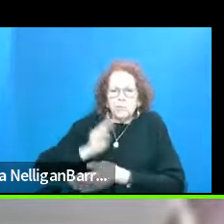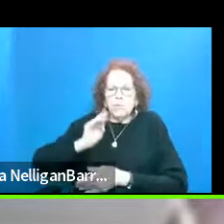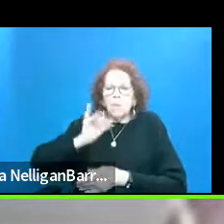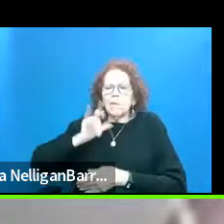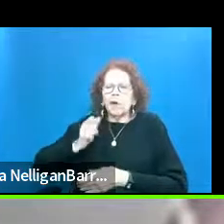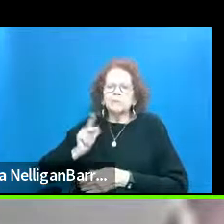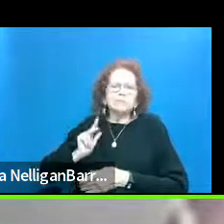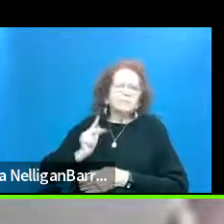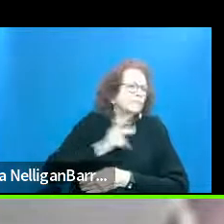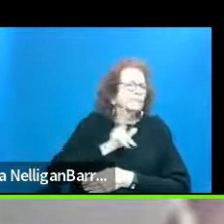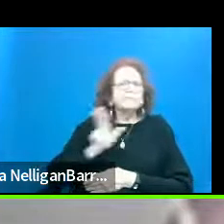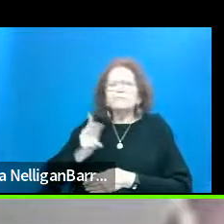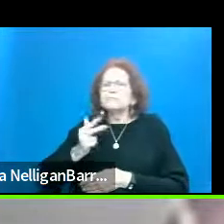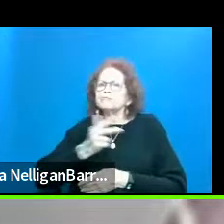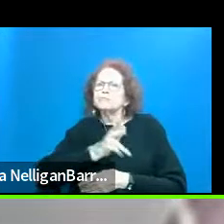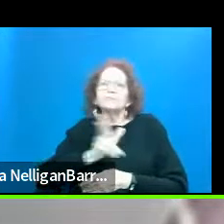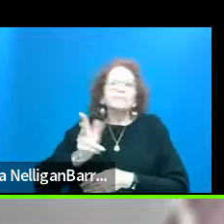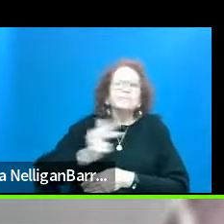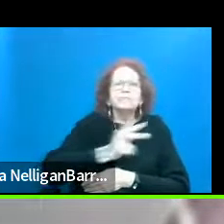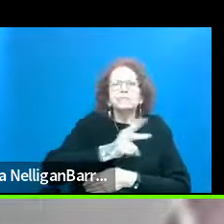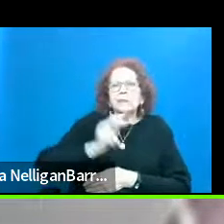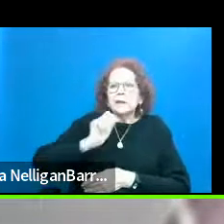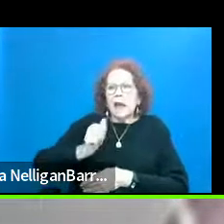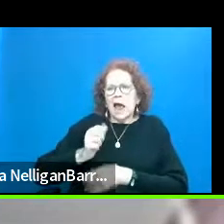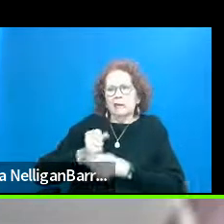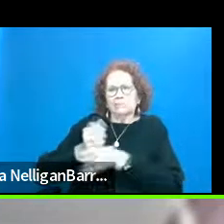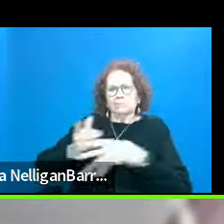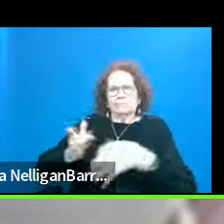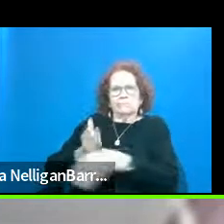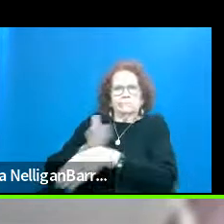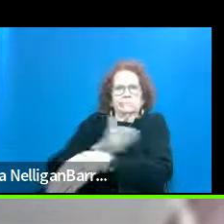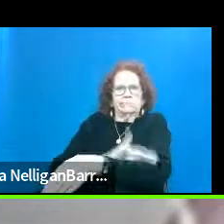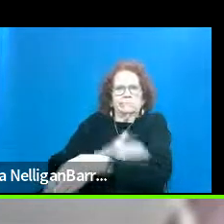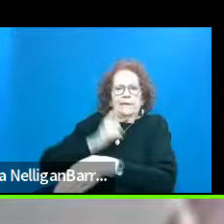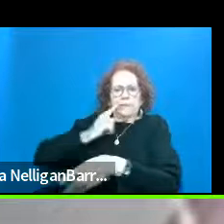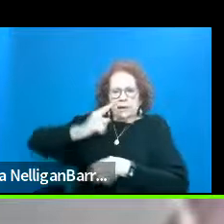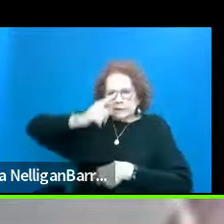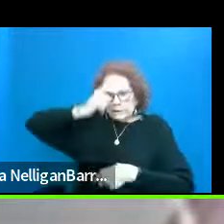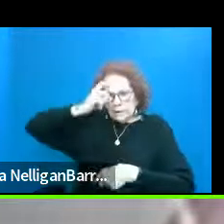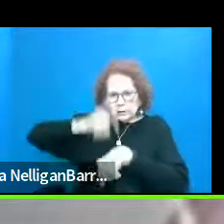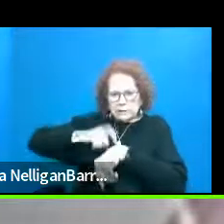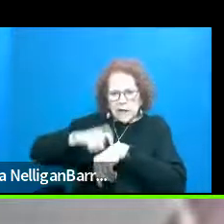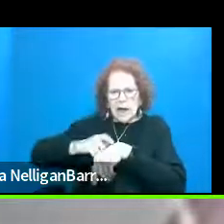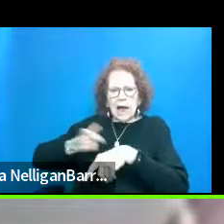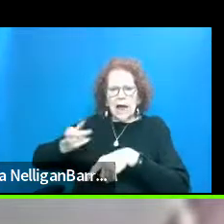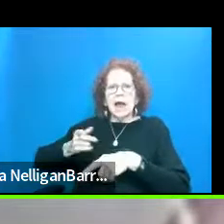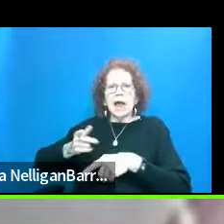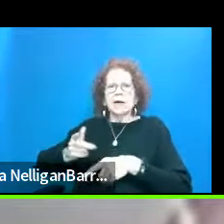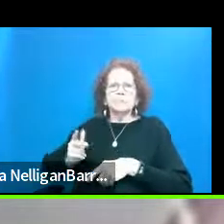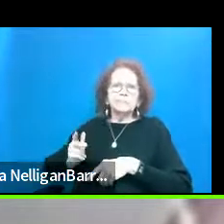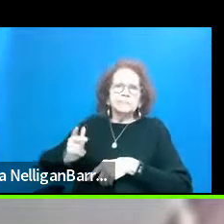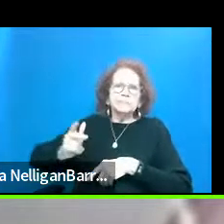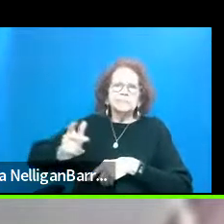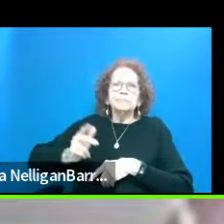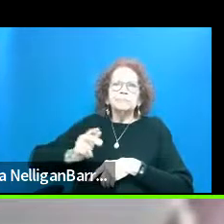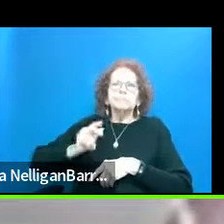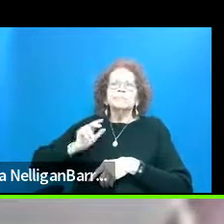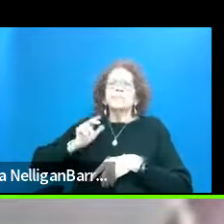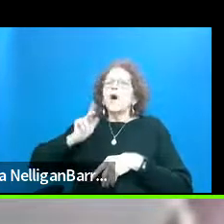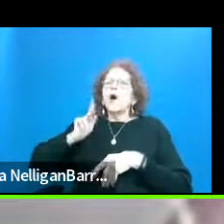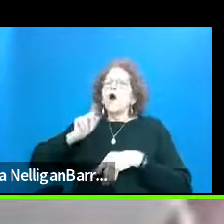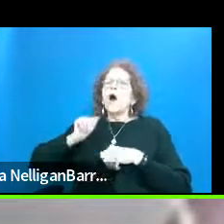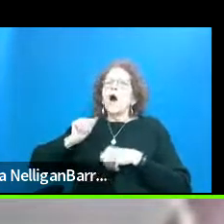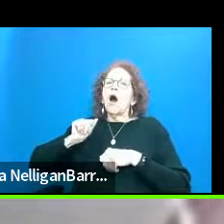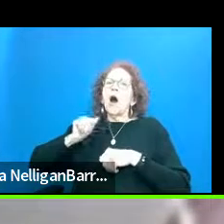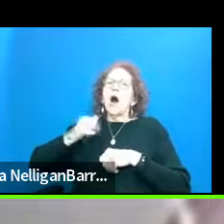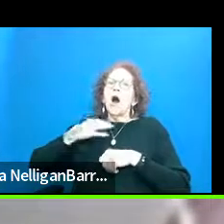space during the summer months by using awnings and tables and chairs. So this is something that has been dear to my heart.